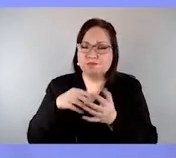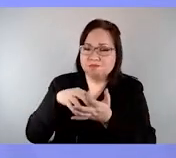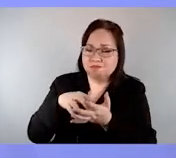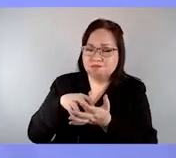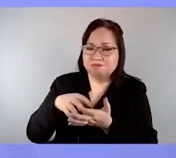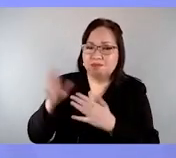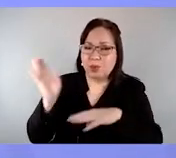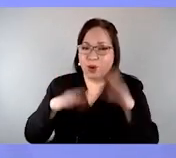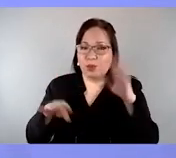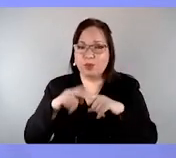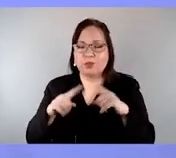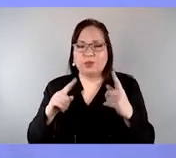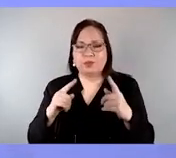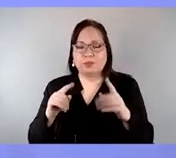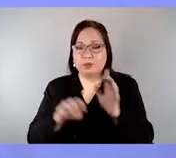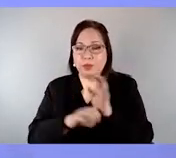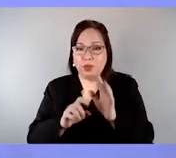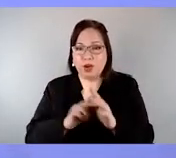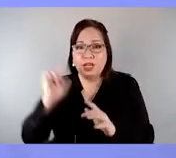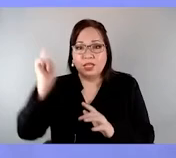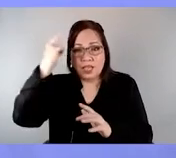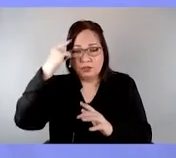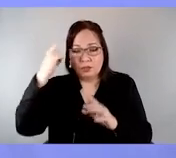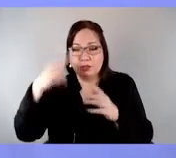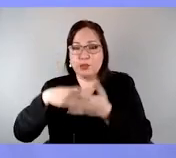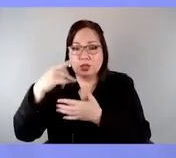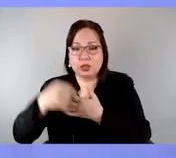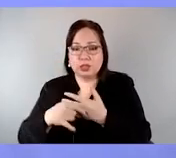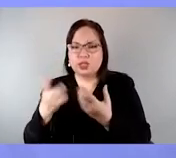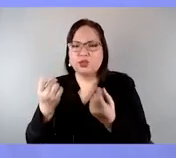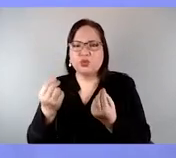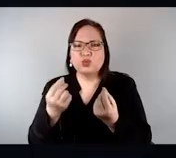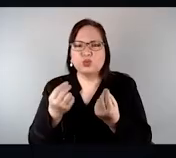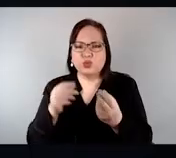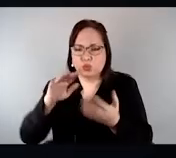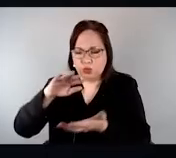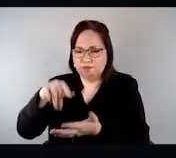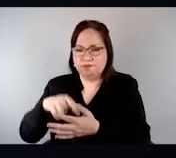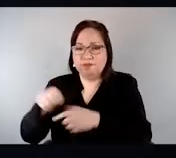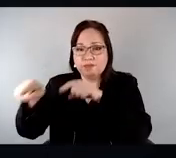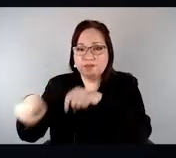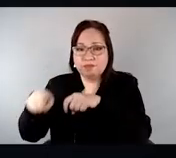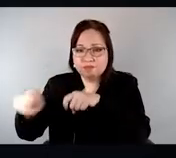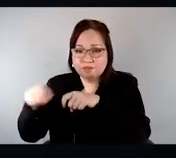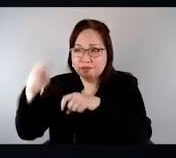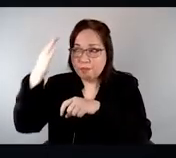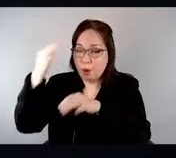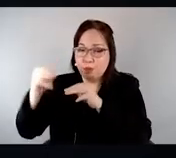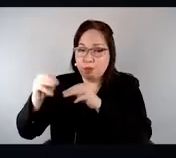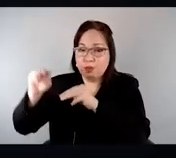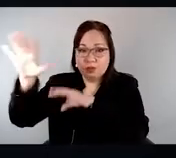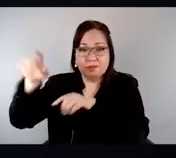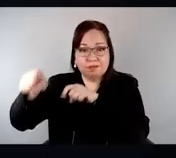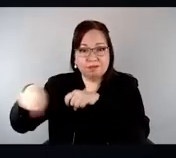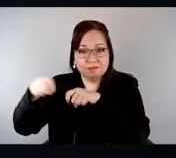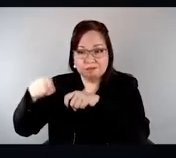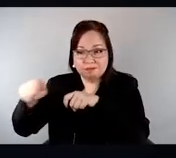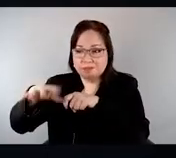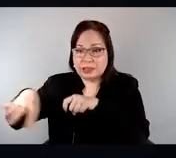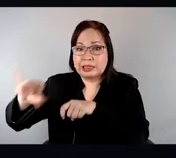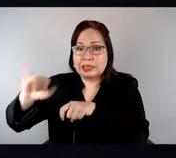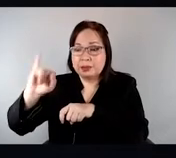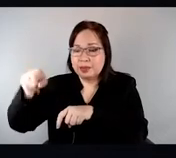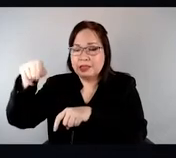government projects that allowed mining concessions. And there have been documented cases